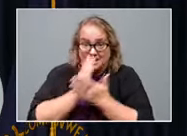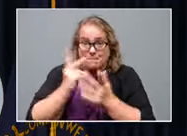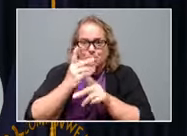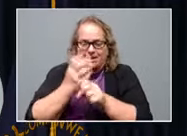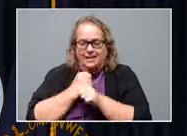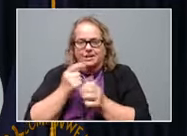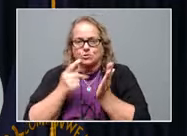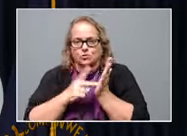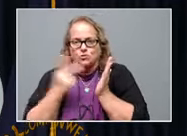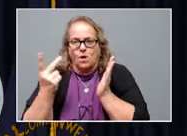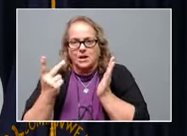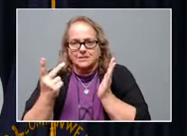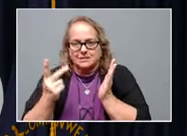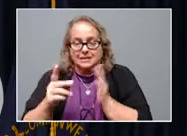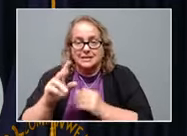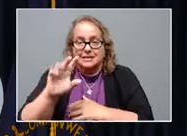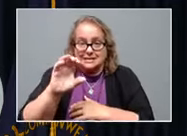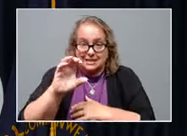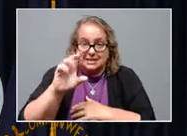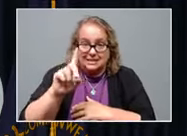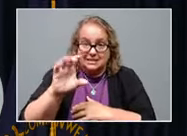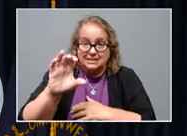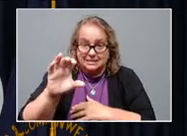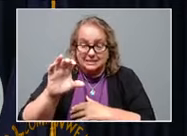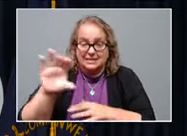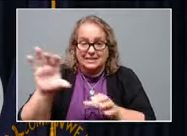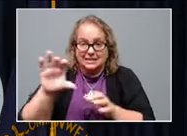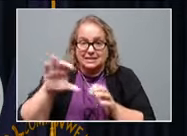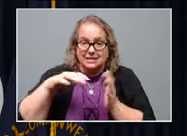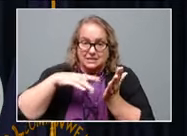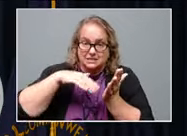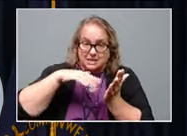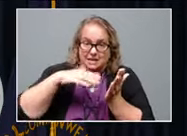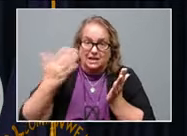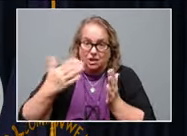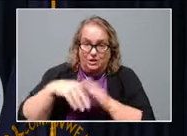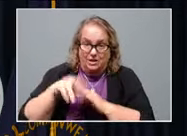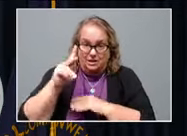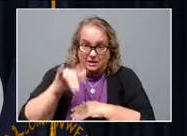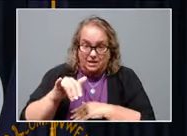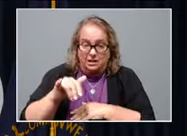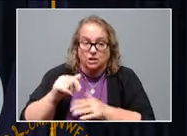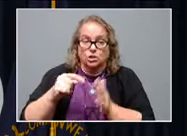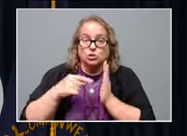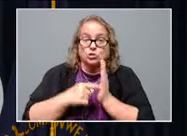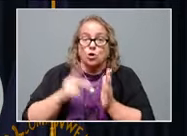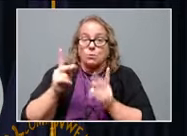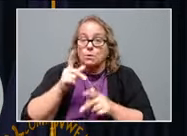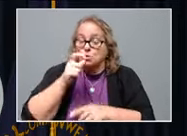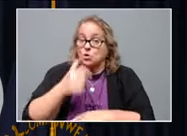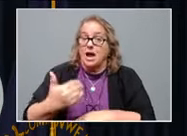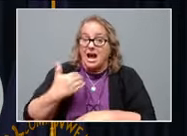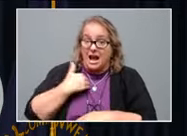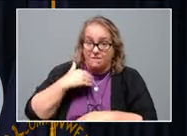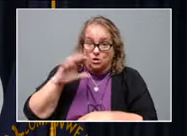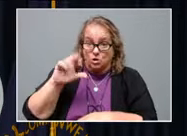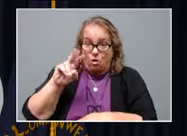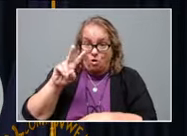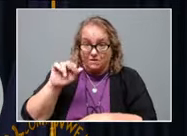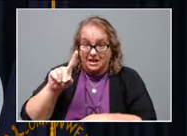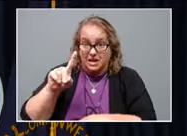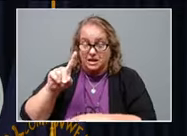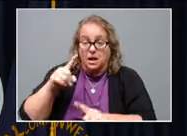and it showed that those that had COVID and got vaccinated